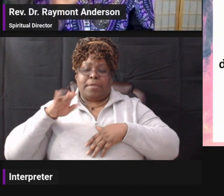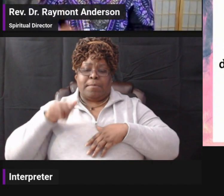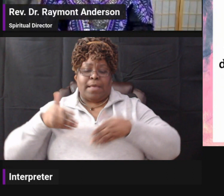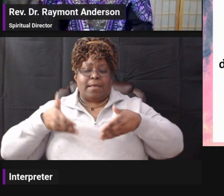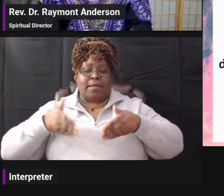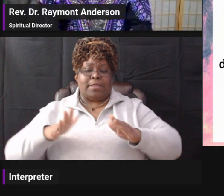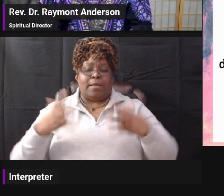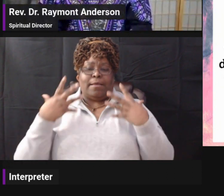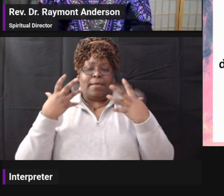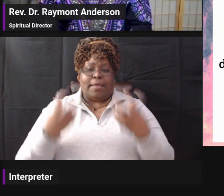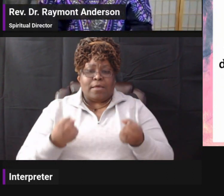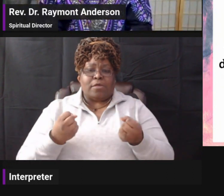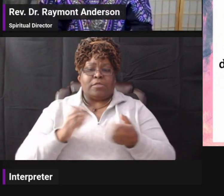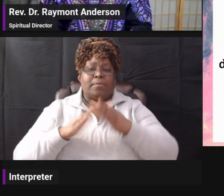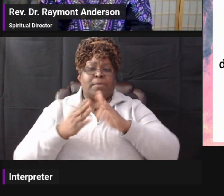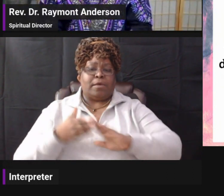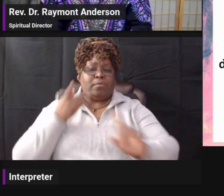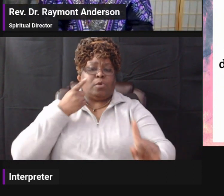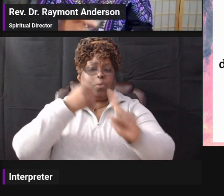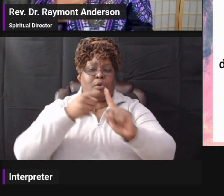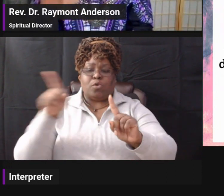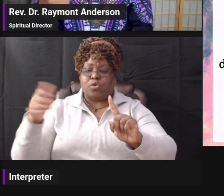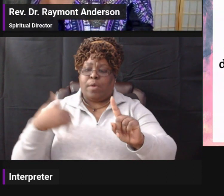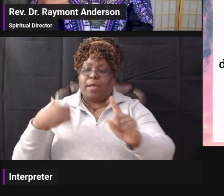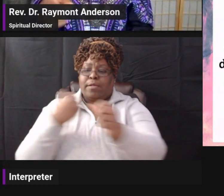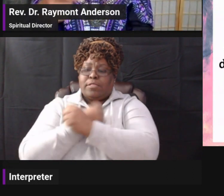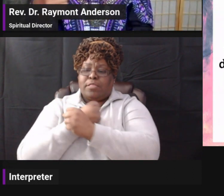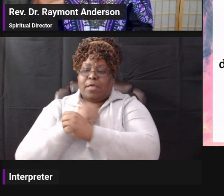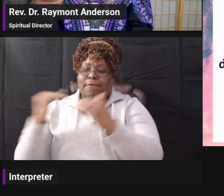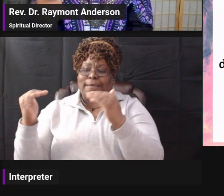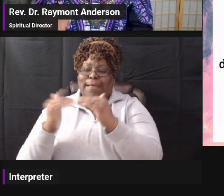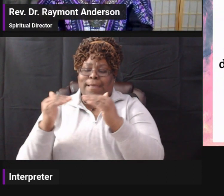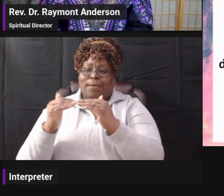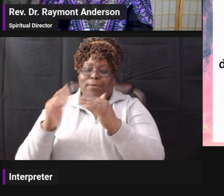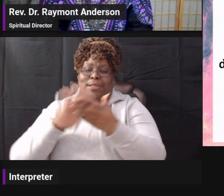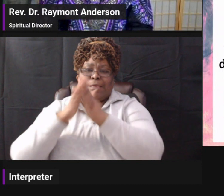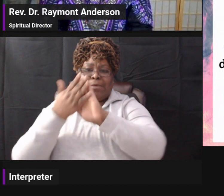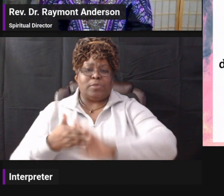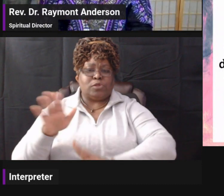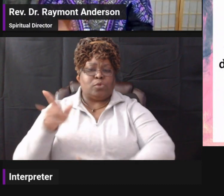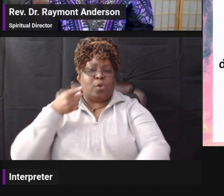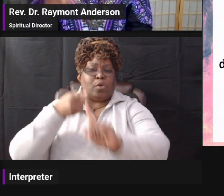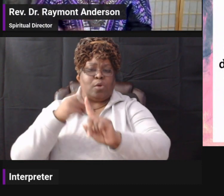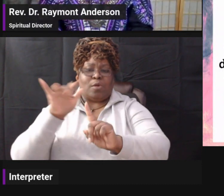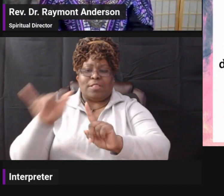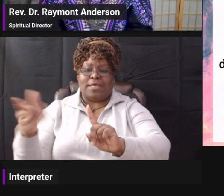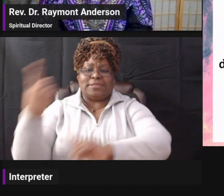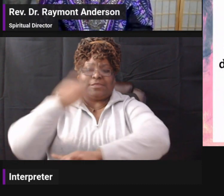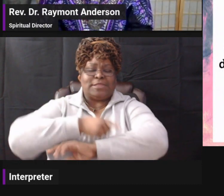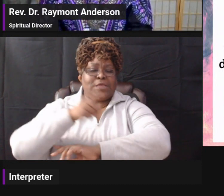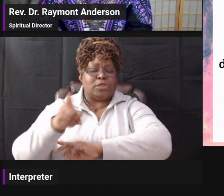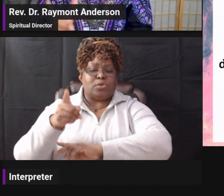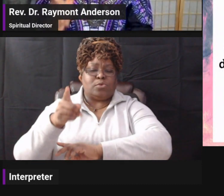health and well-being your goal, you will make love, equity, and peace your goal. That is the